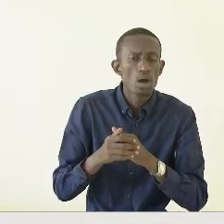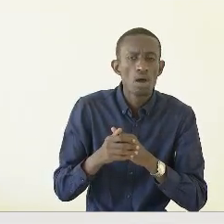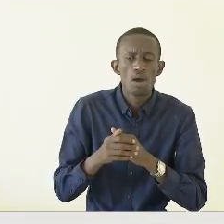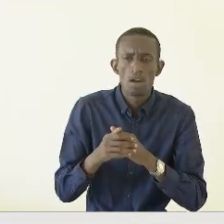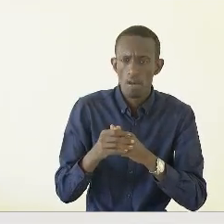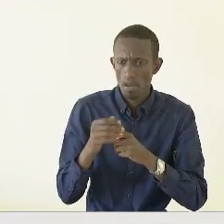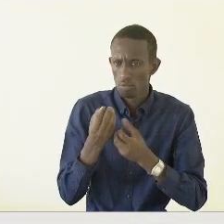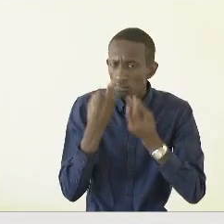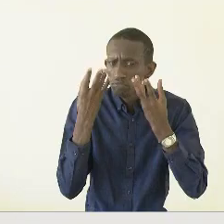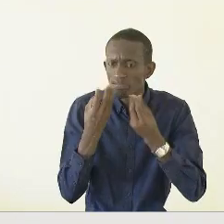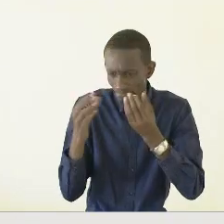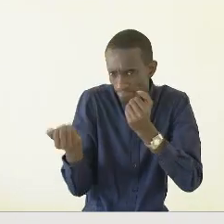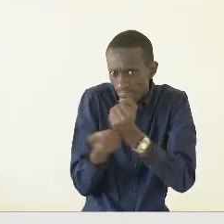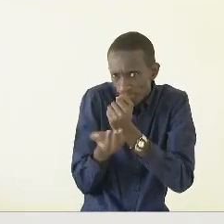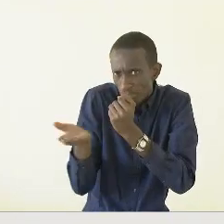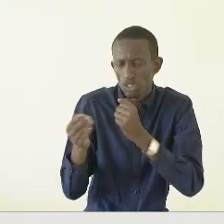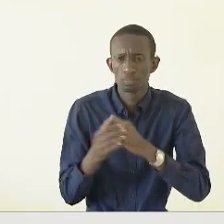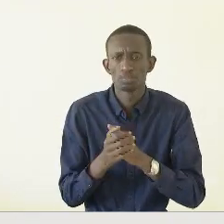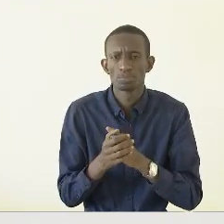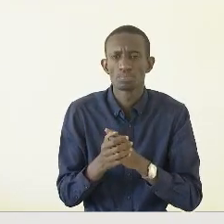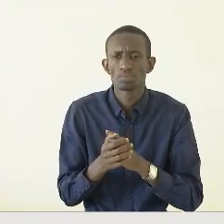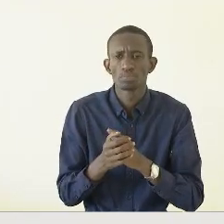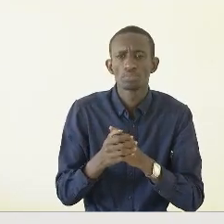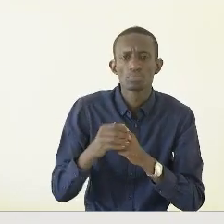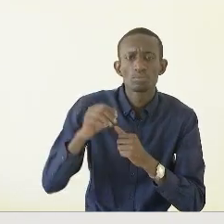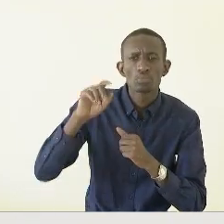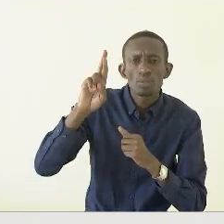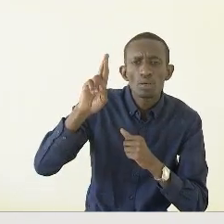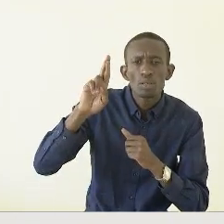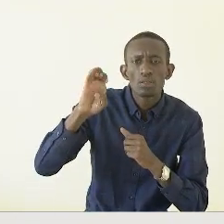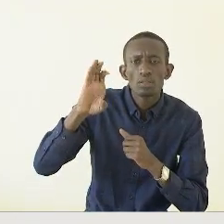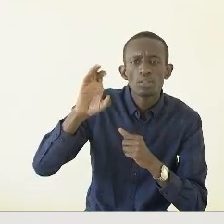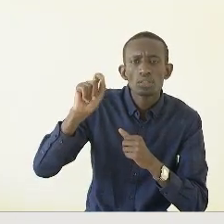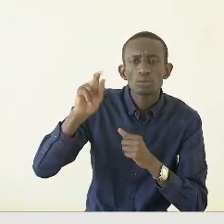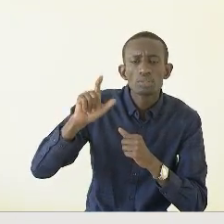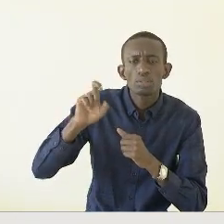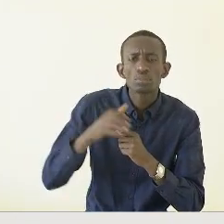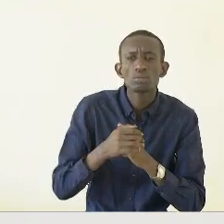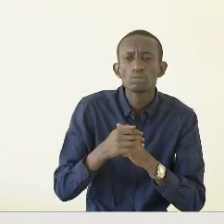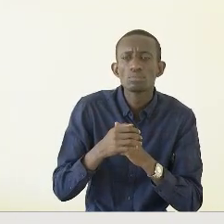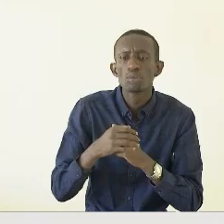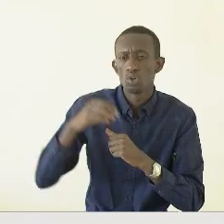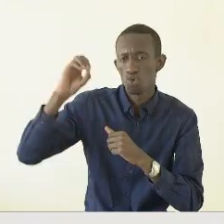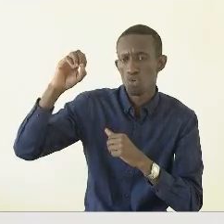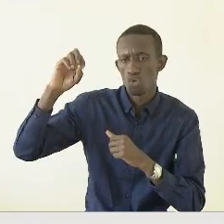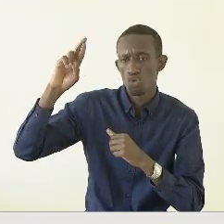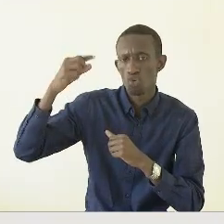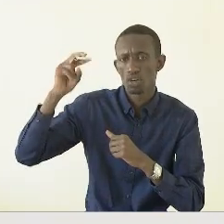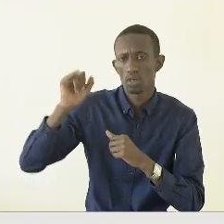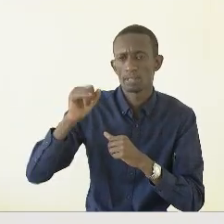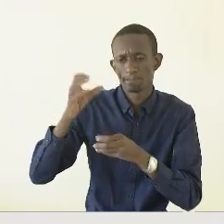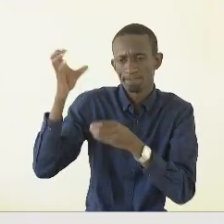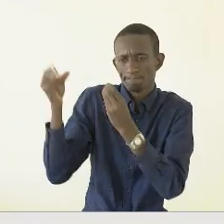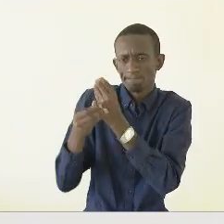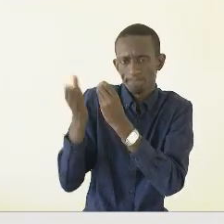attached. This is the receptacle where organs of the plant are attached. Then from there,